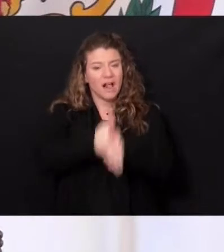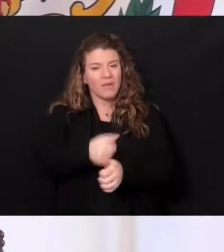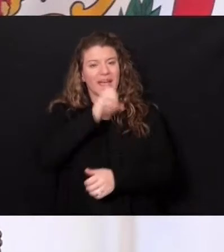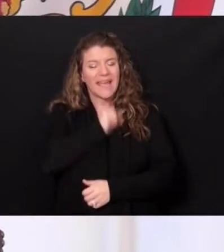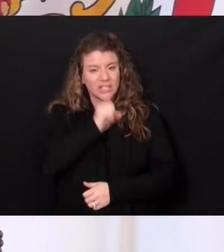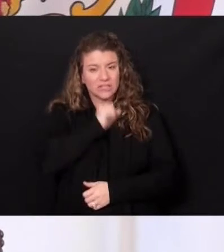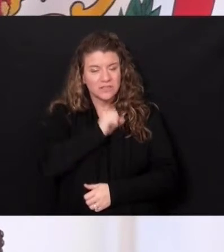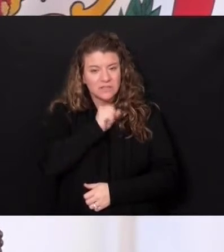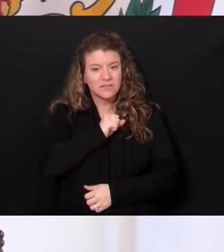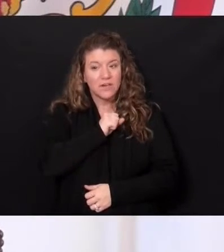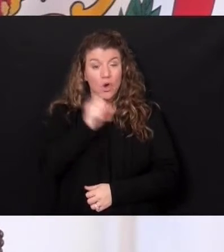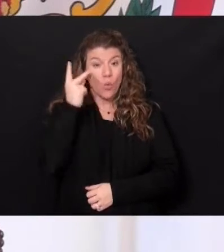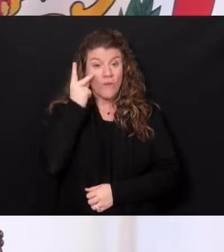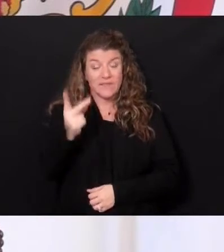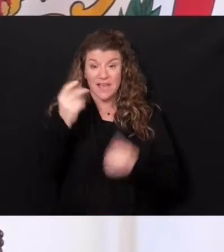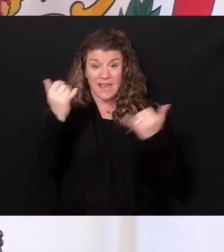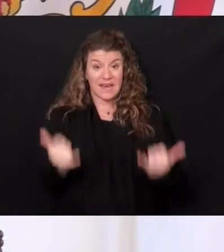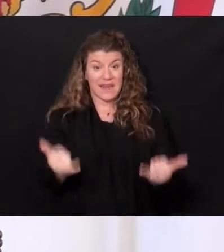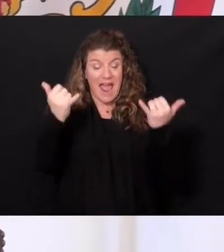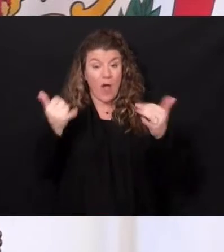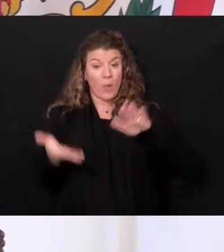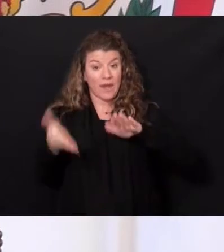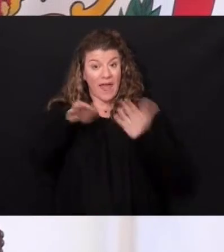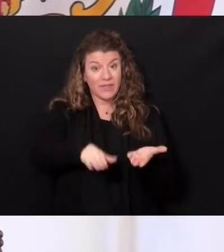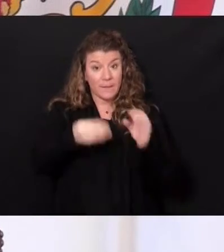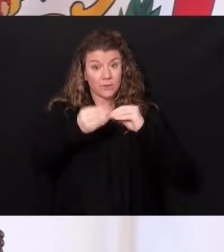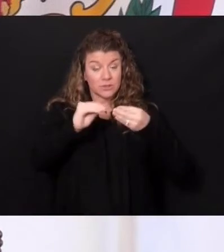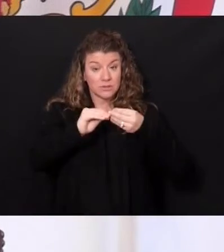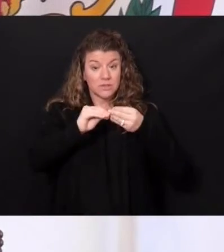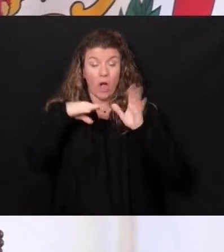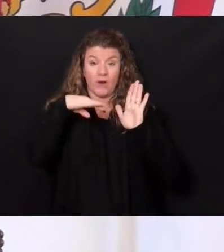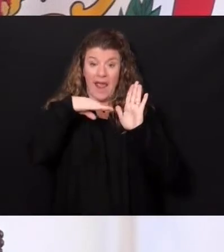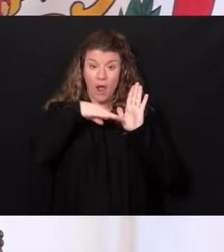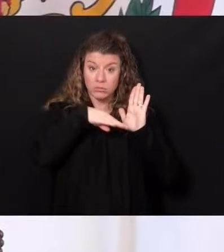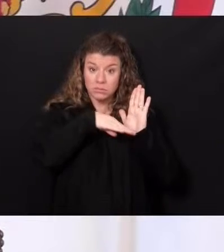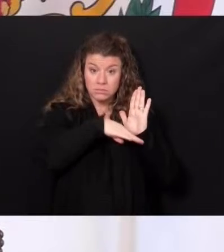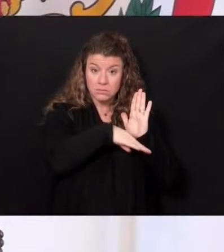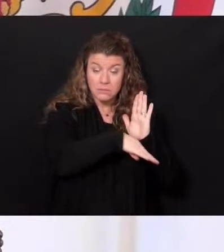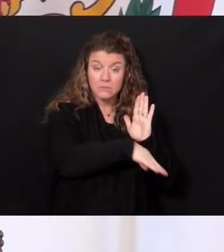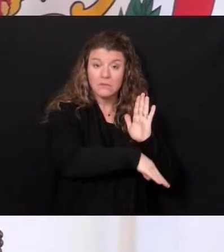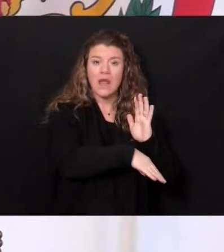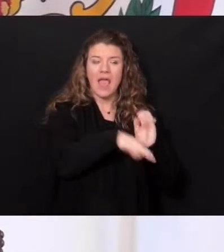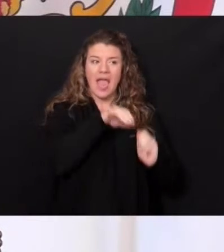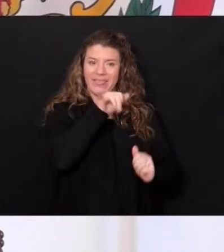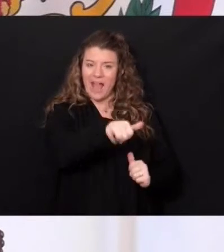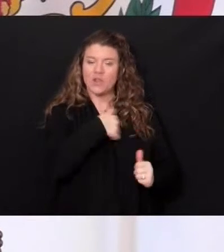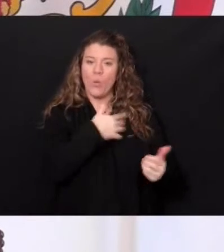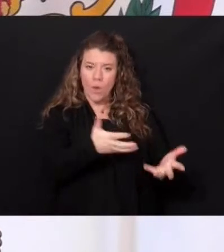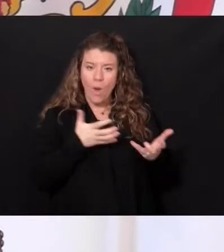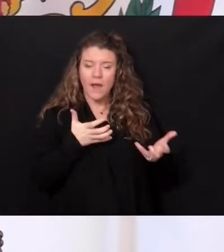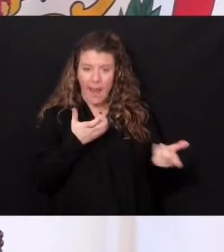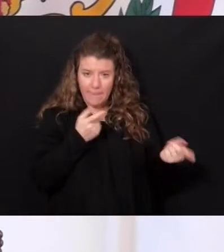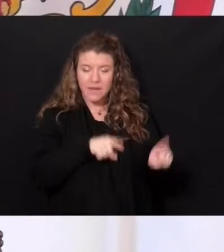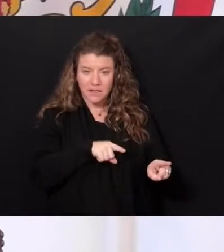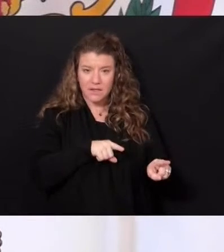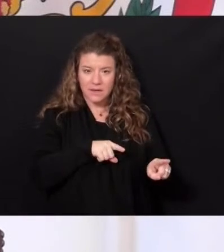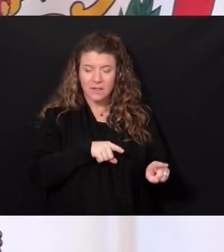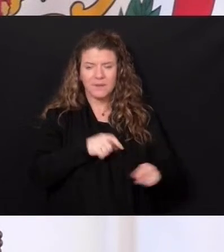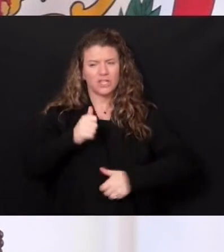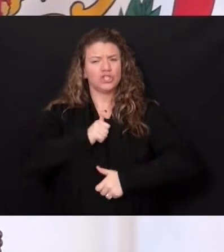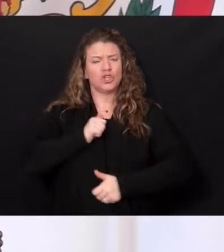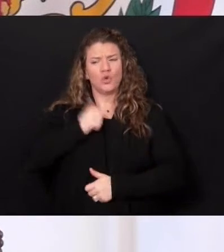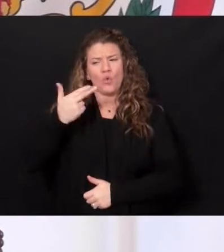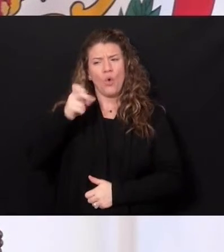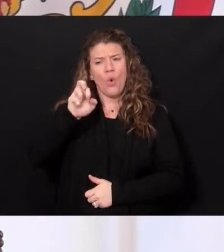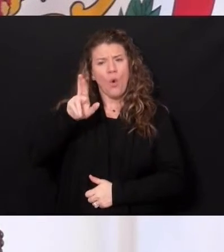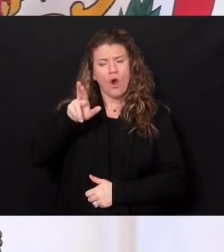we've seen our death rates spiral down, and that's absolutely what we wanted to have happen. But General, maybe you could